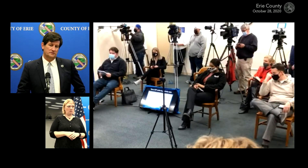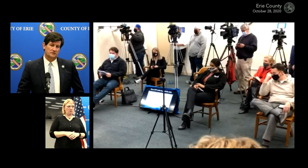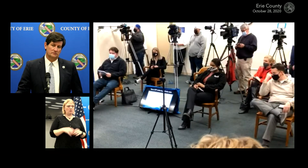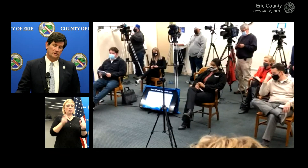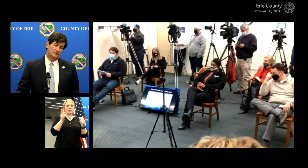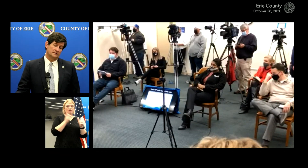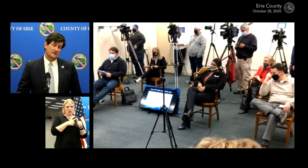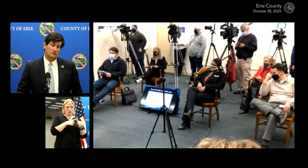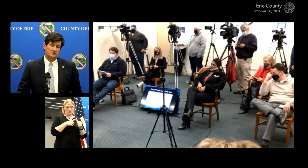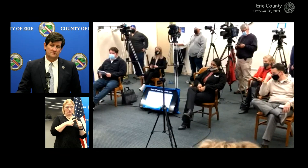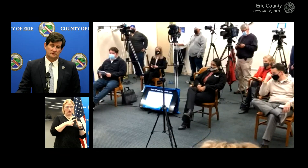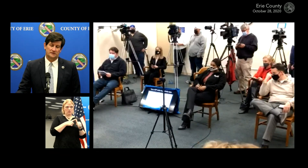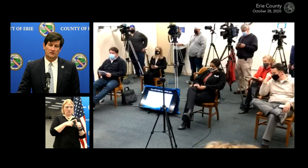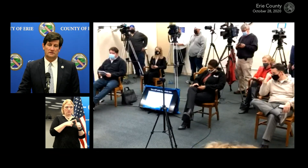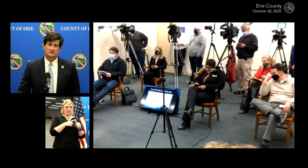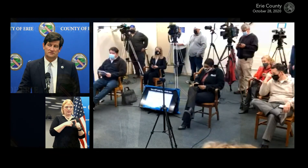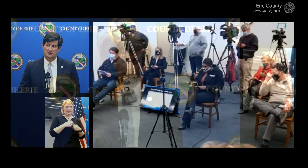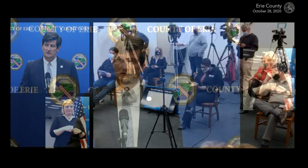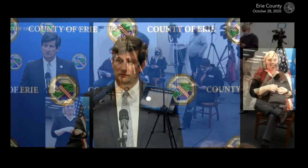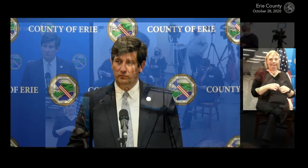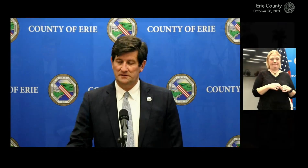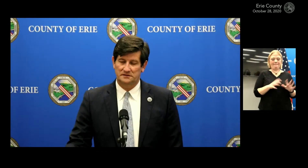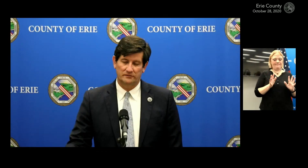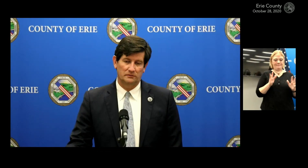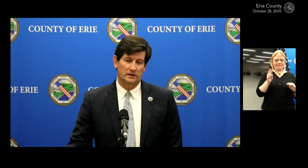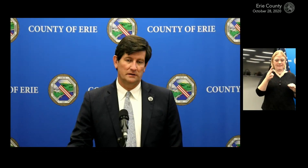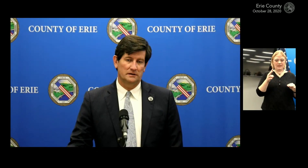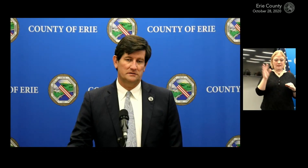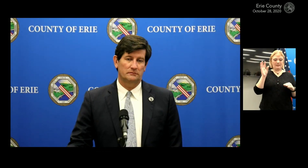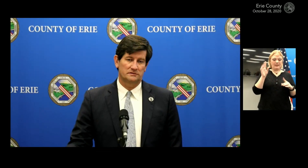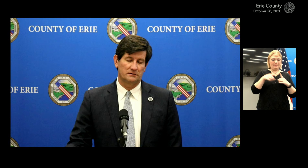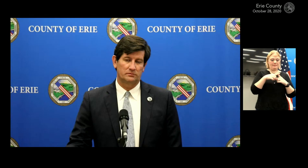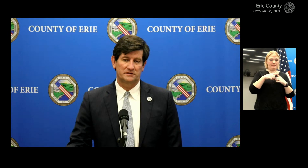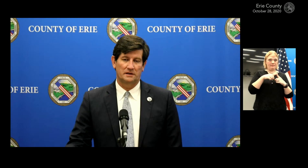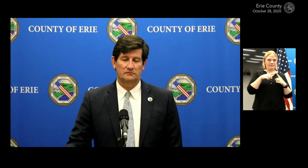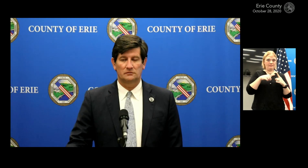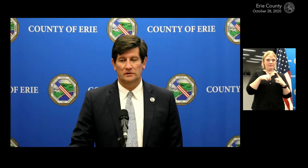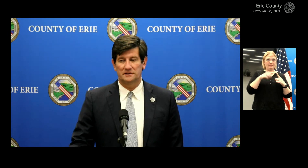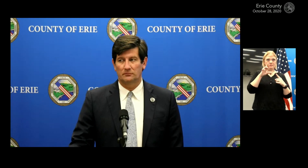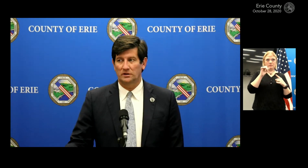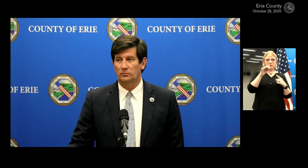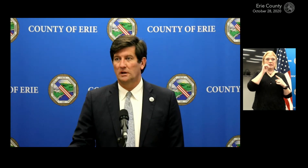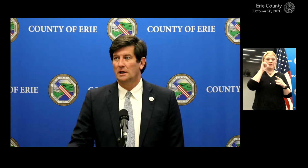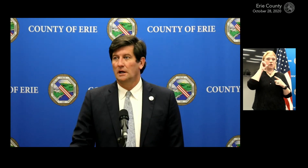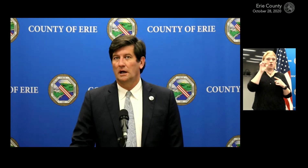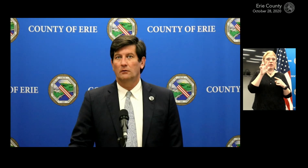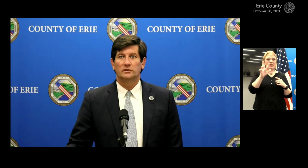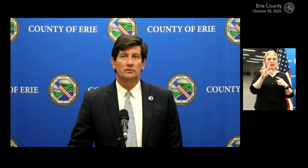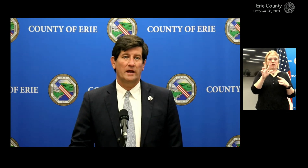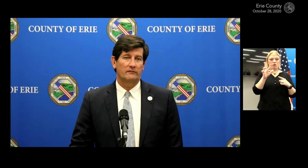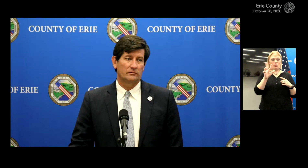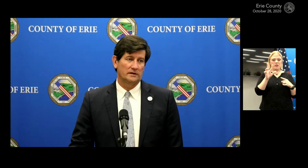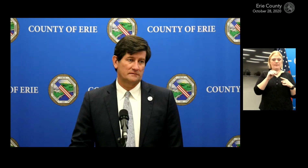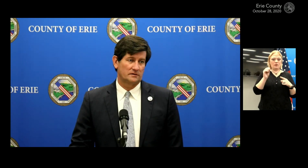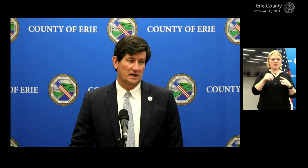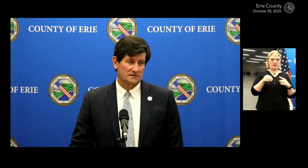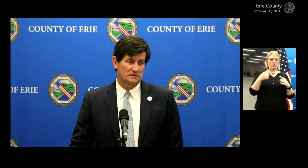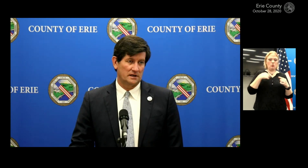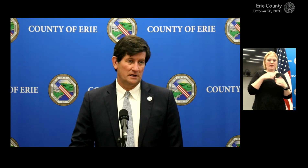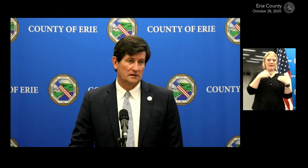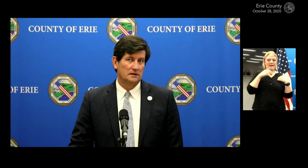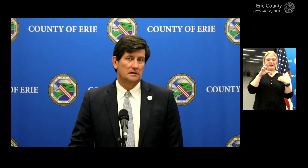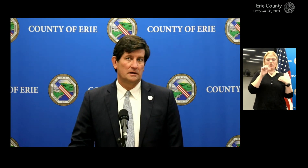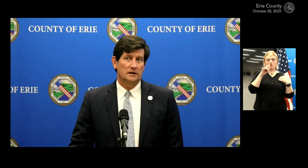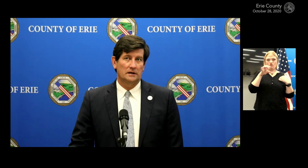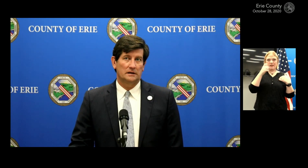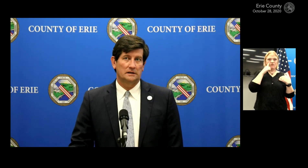first question, I'll get the second question first. Second question was on positivity rate. Yesterday was 3%, was a one-time blip. We do have the rates for